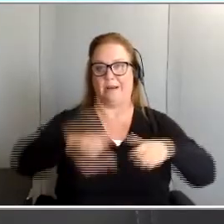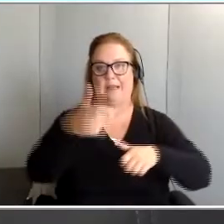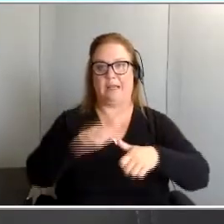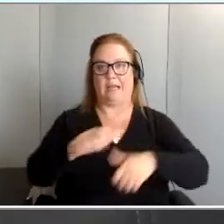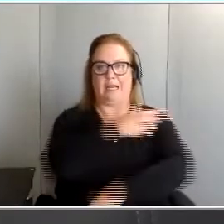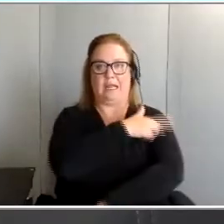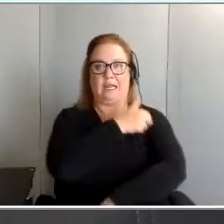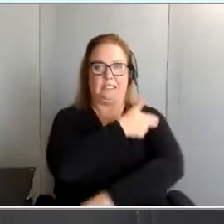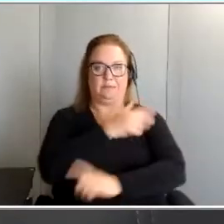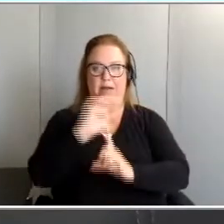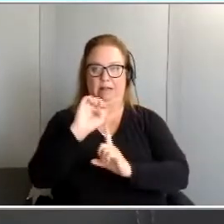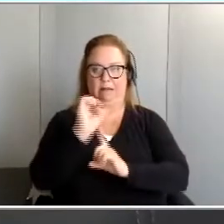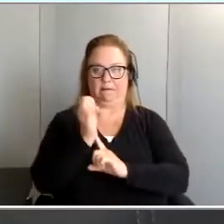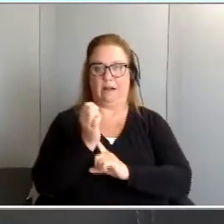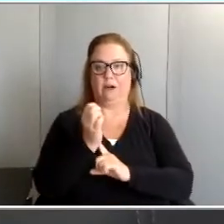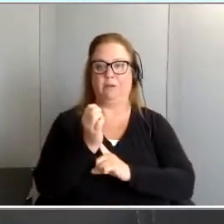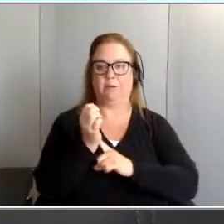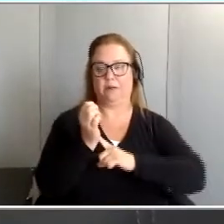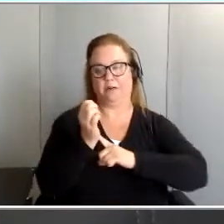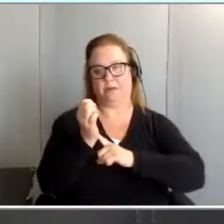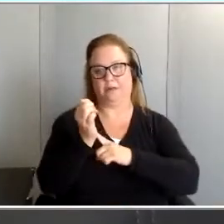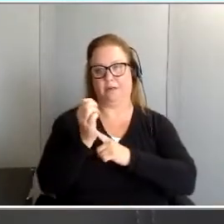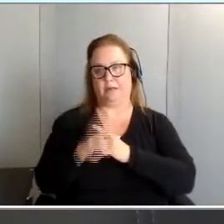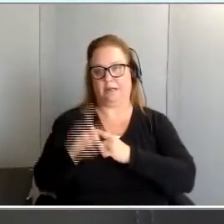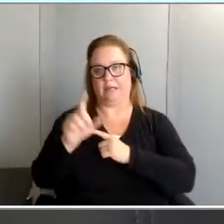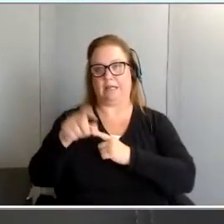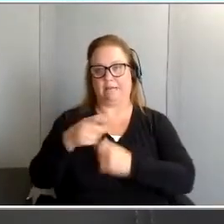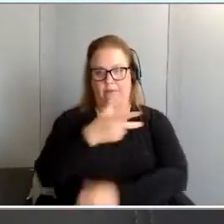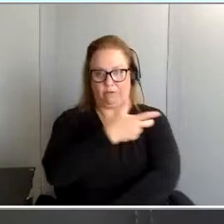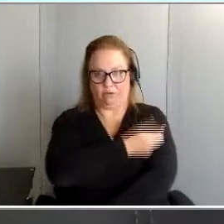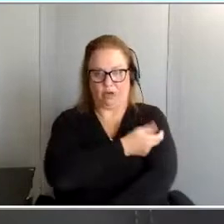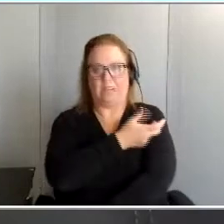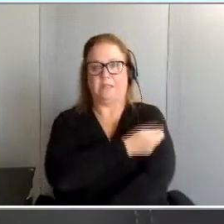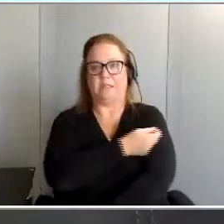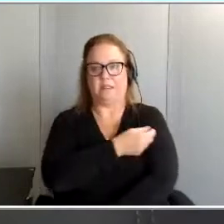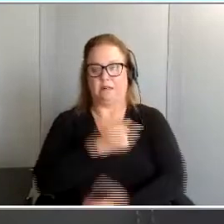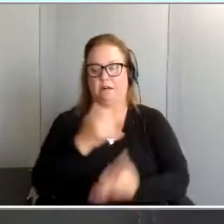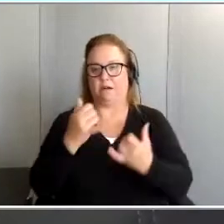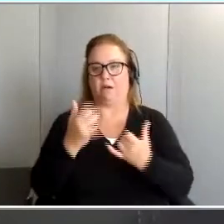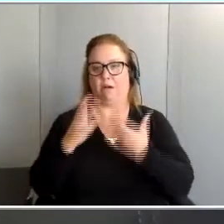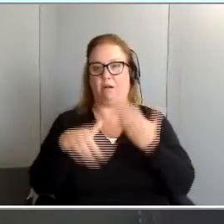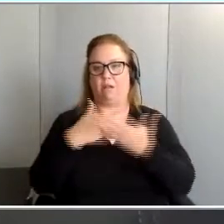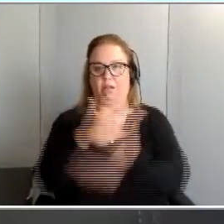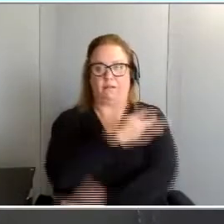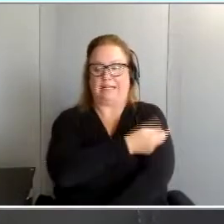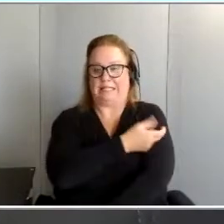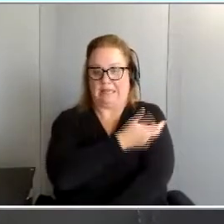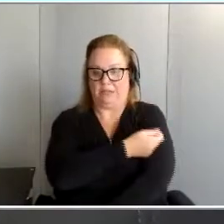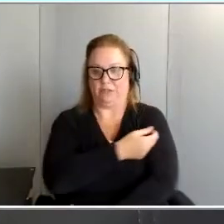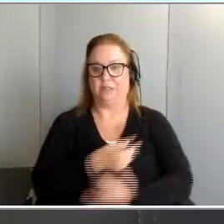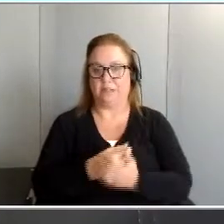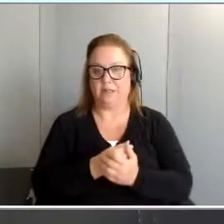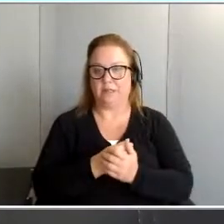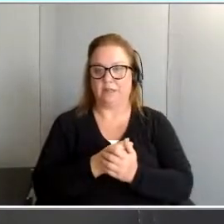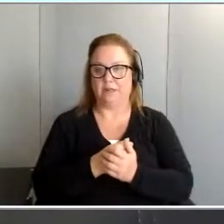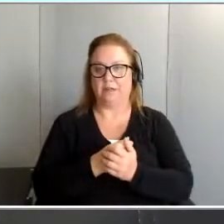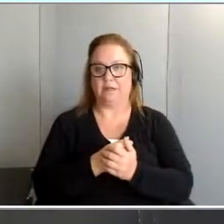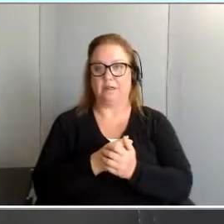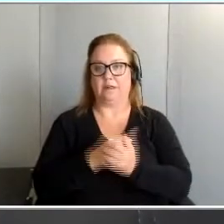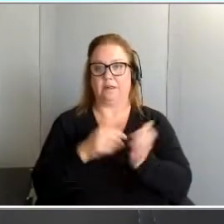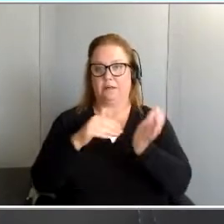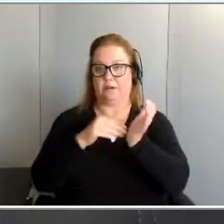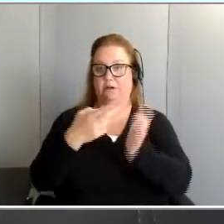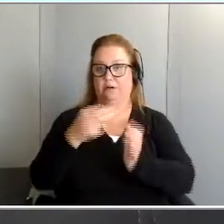environment. They have to be up on their shots, current with all their vaccinations. Has to be Dr. Hawkinson